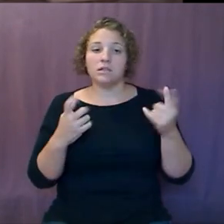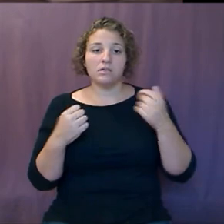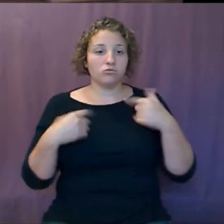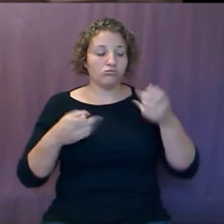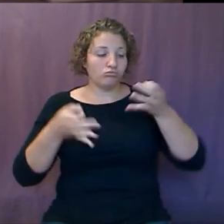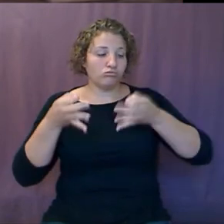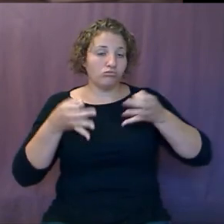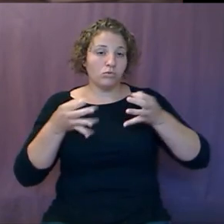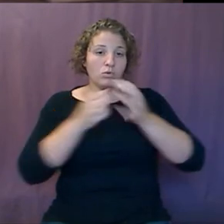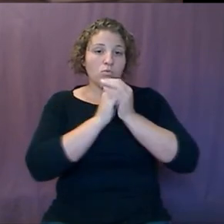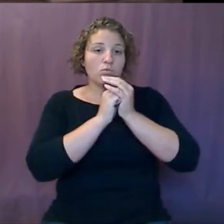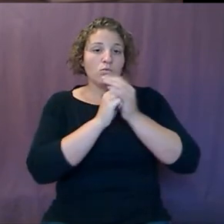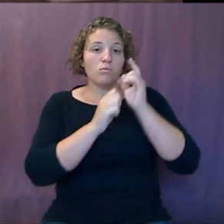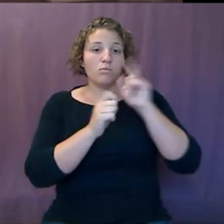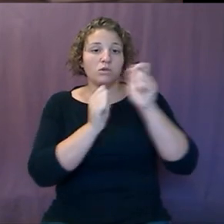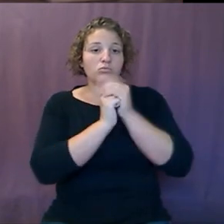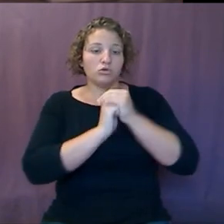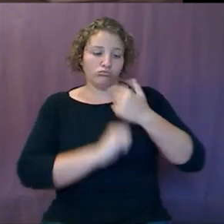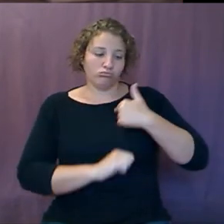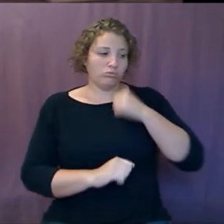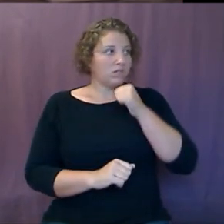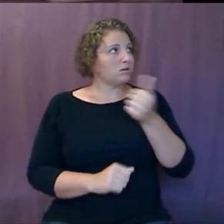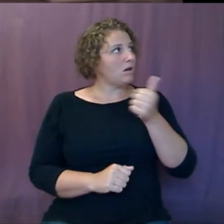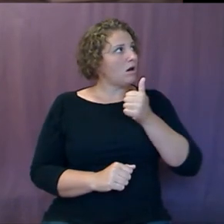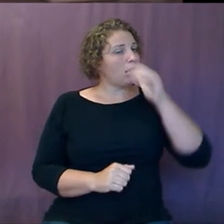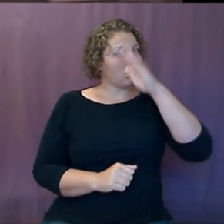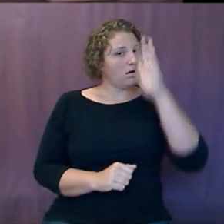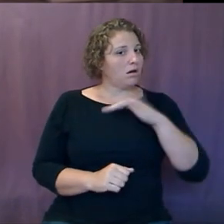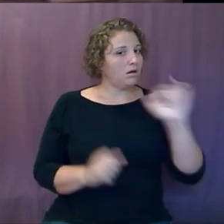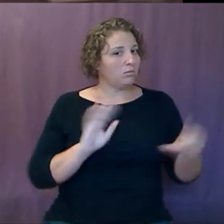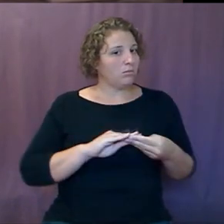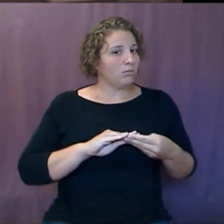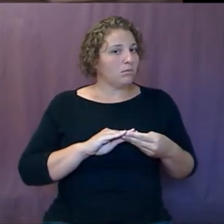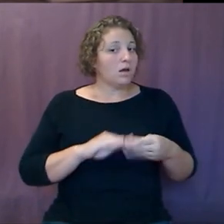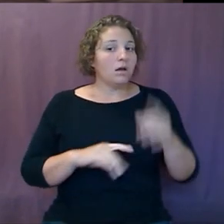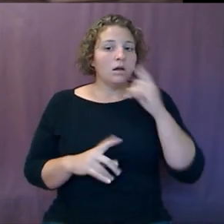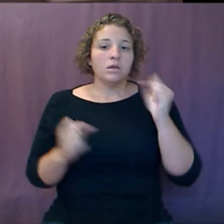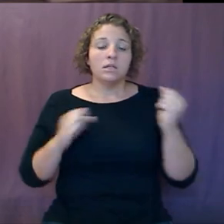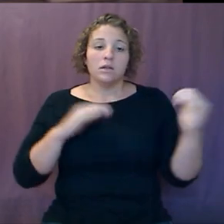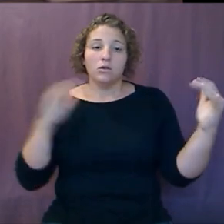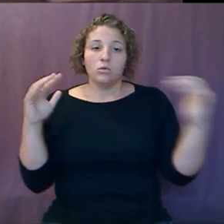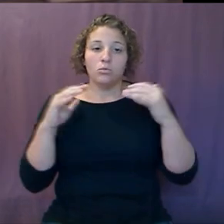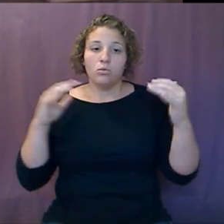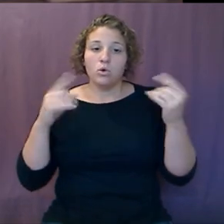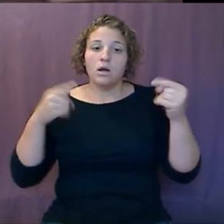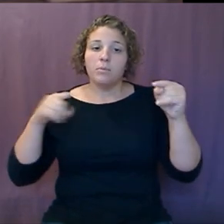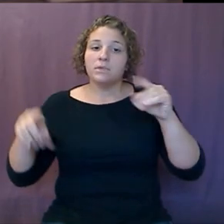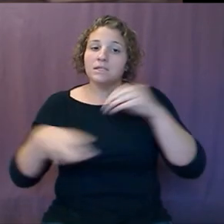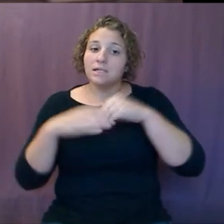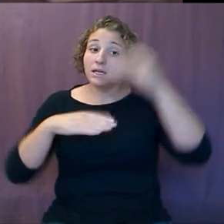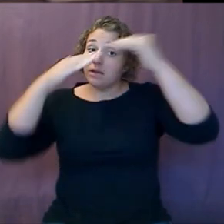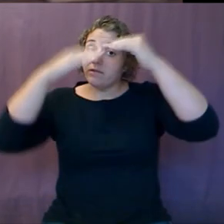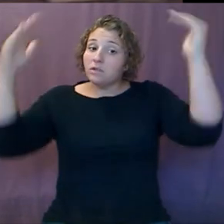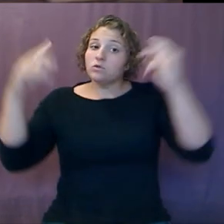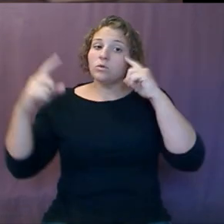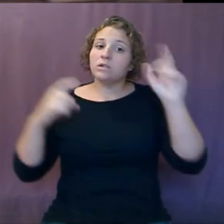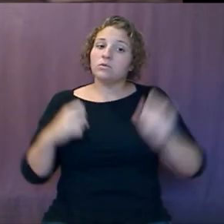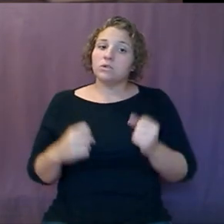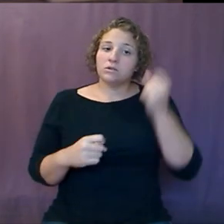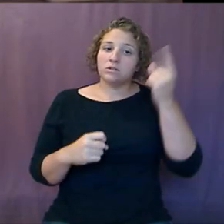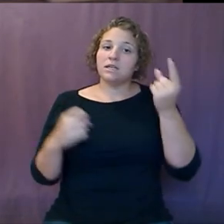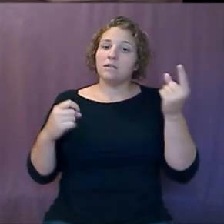this warfare breaks out which will become Armageddon so we need to realize two things one we have four beasts but they're